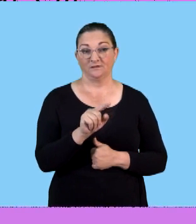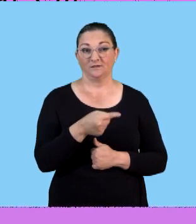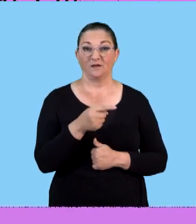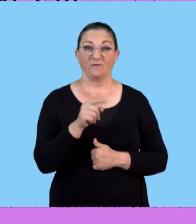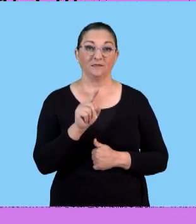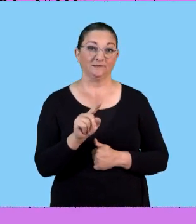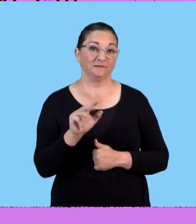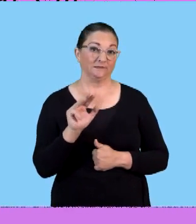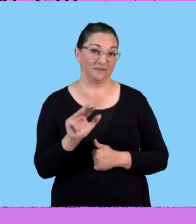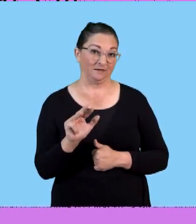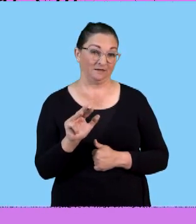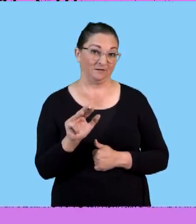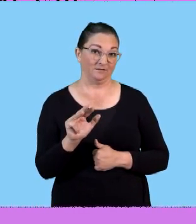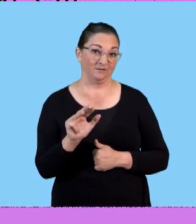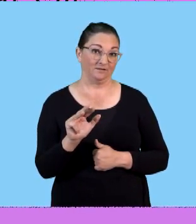So it will give us